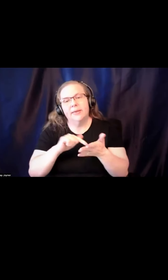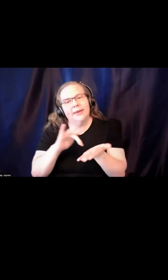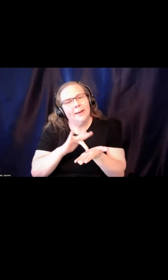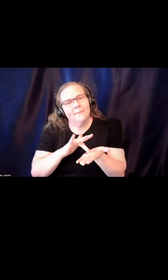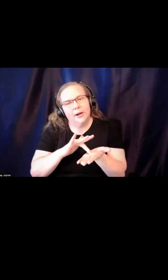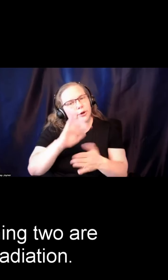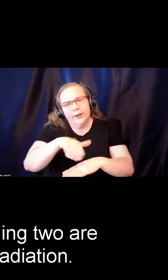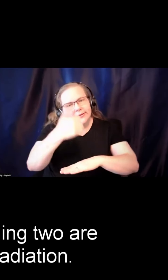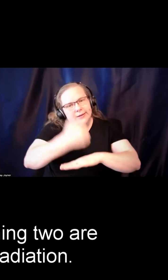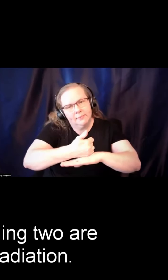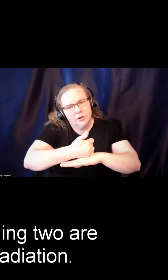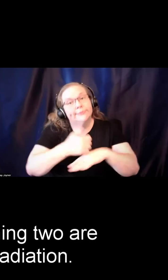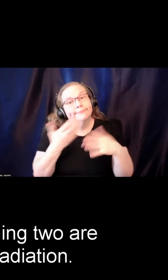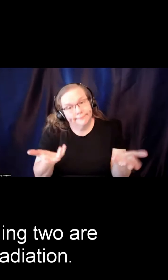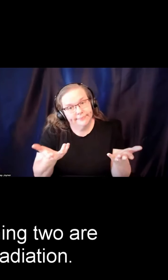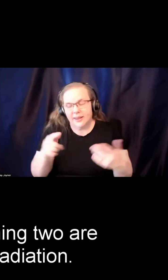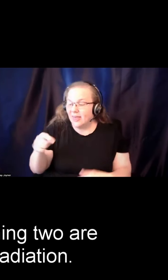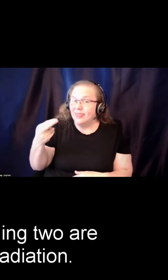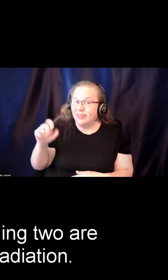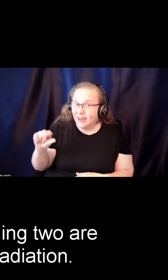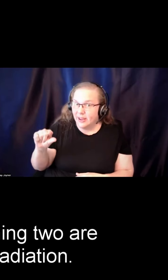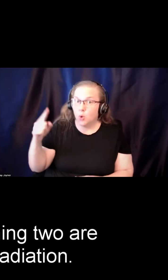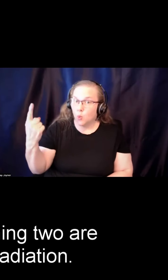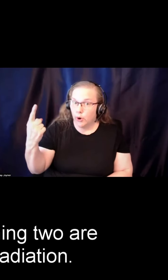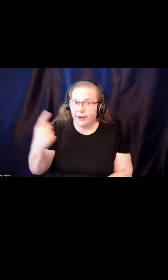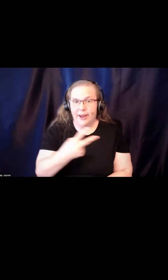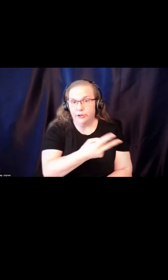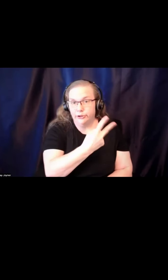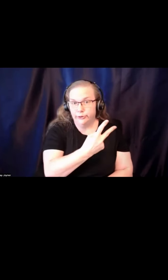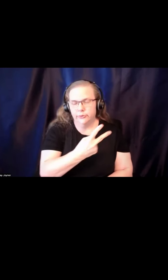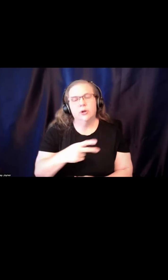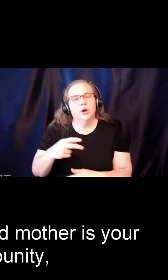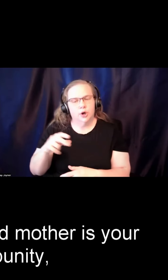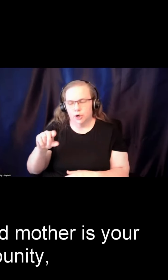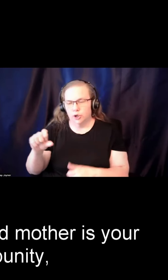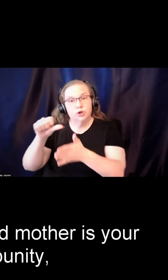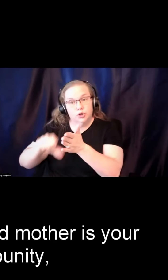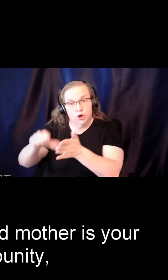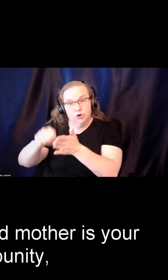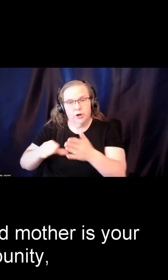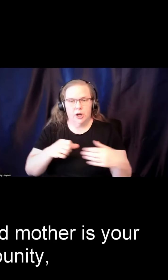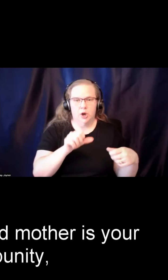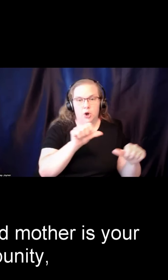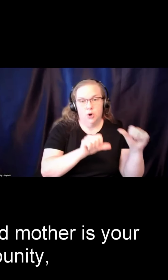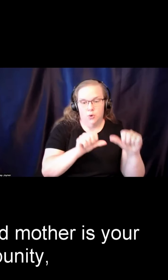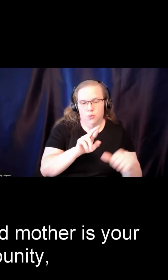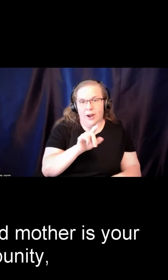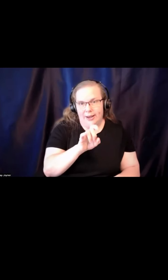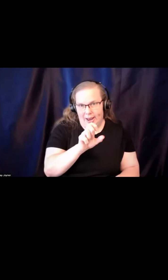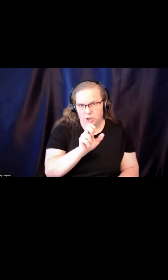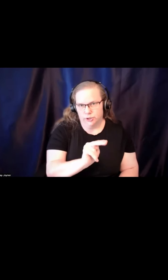establishment. Thing one and thing two are surgery and radiation. The recently departed mother is your